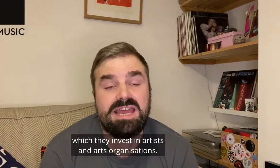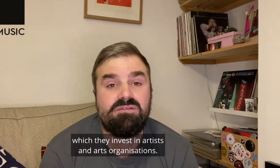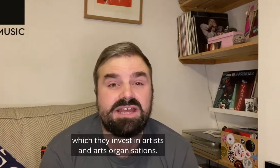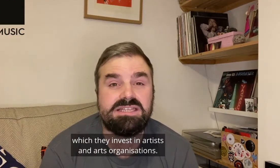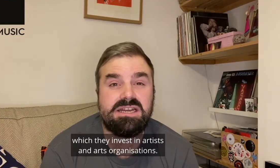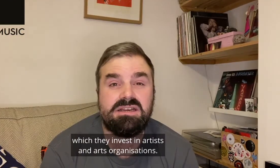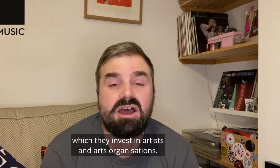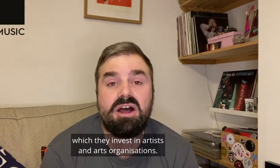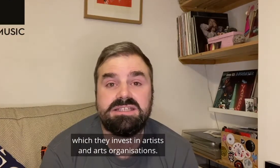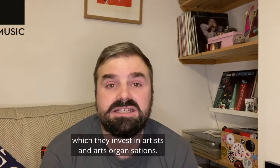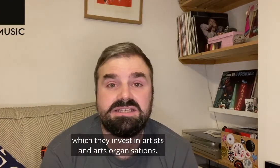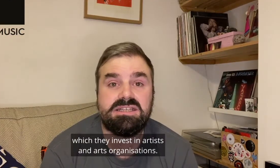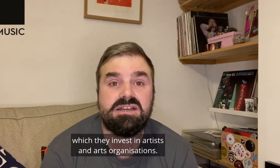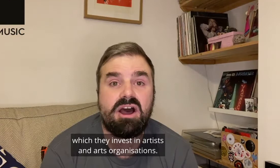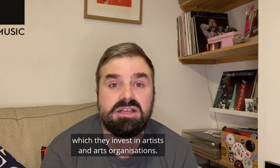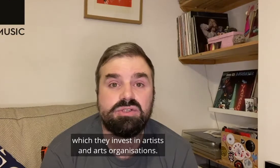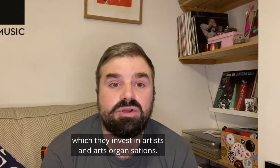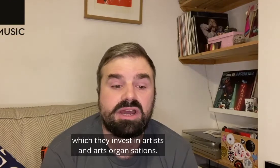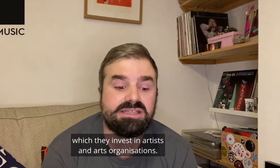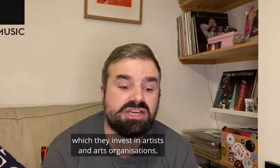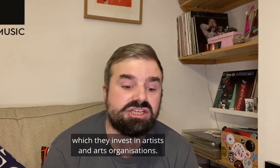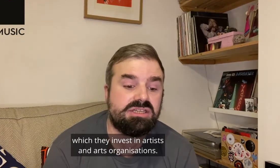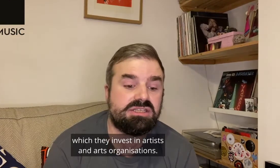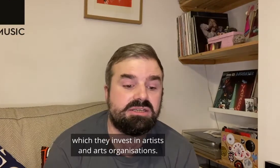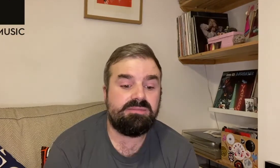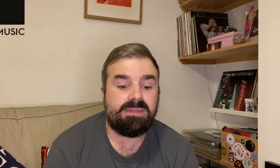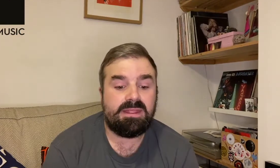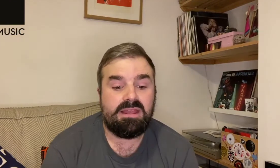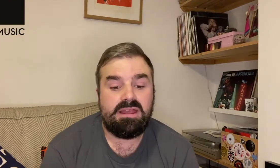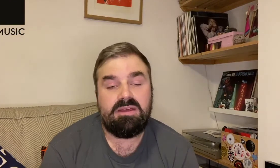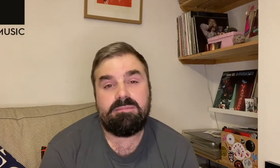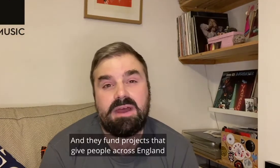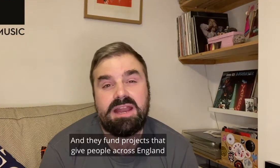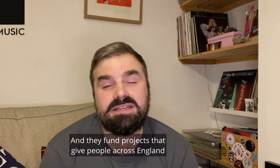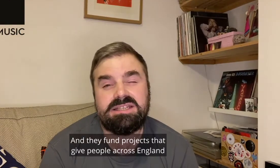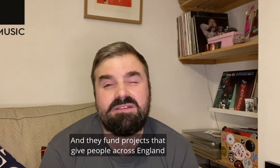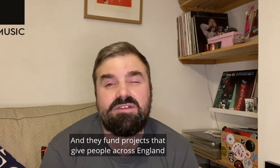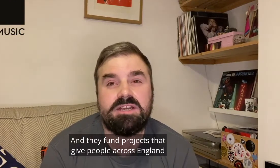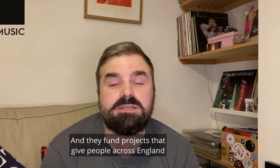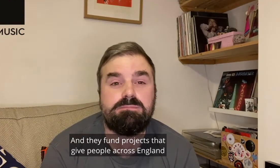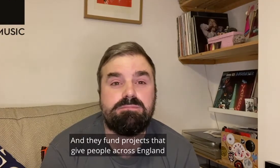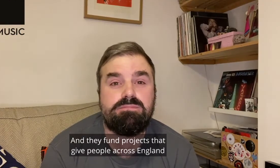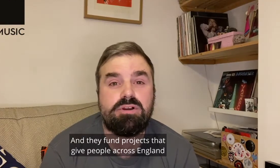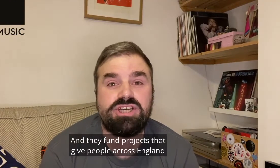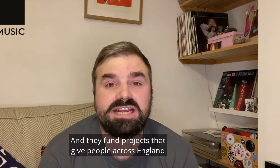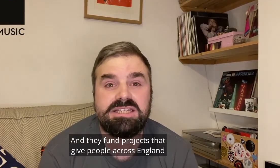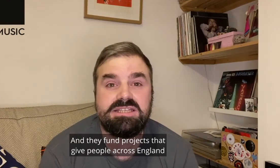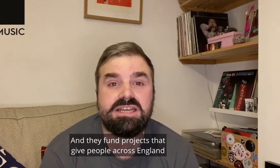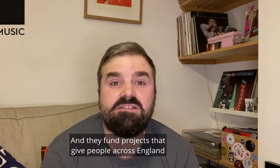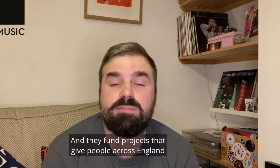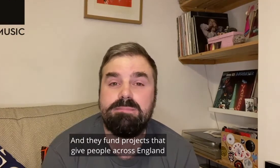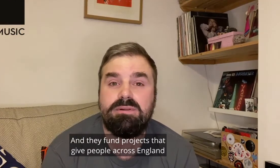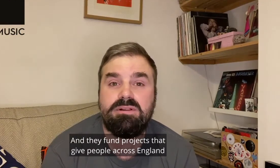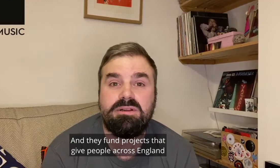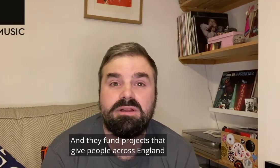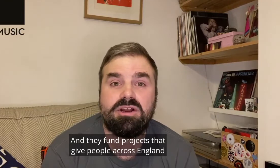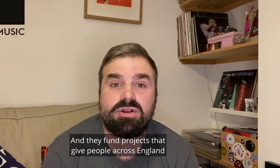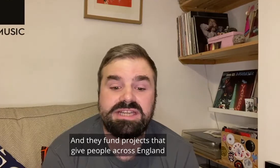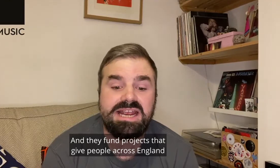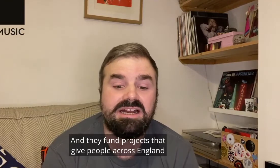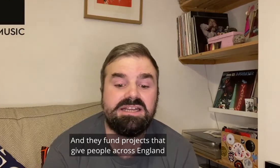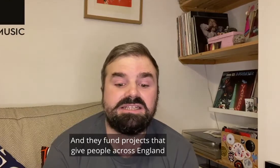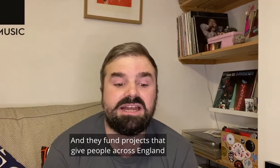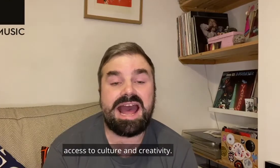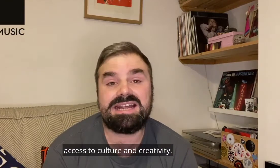they invest in artists and arts organisations. And they fund projects that give people